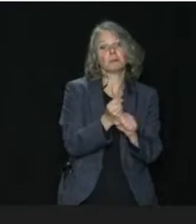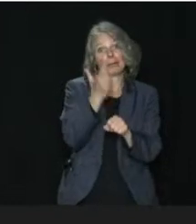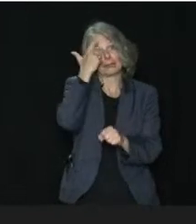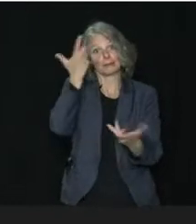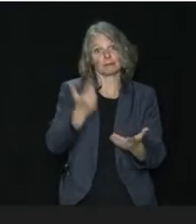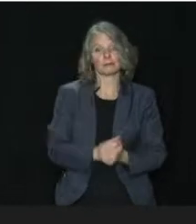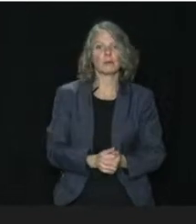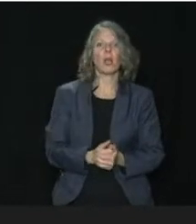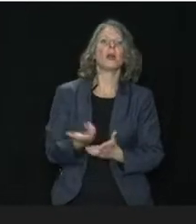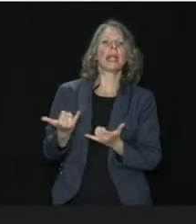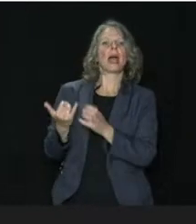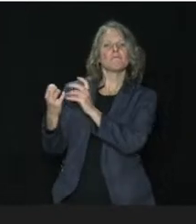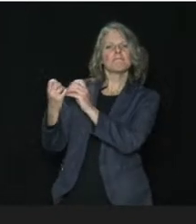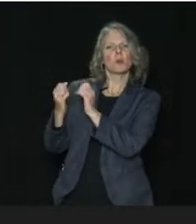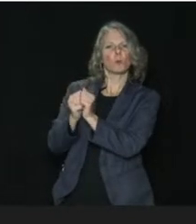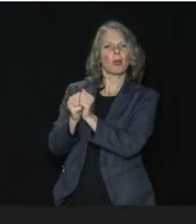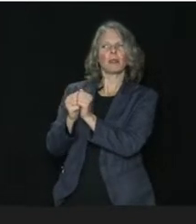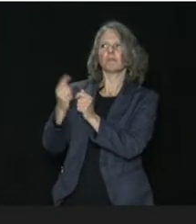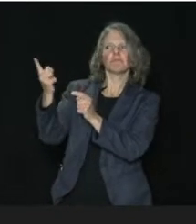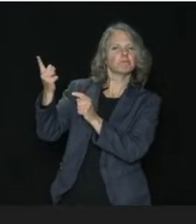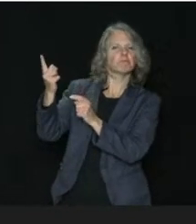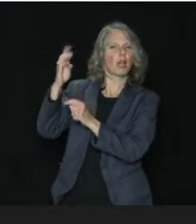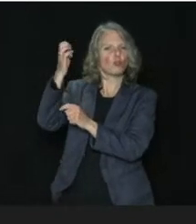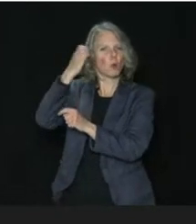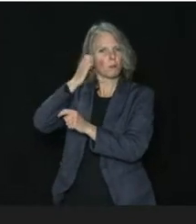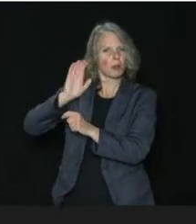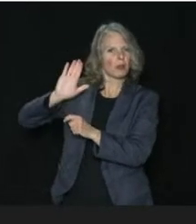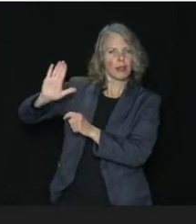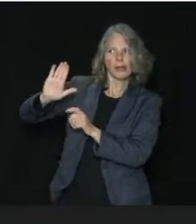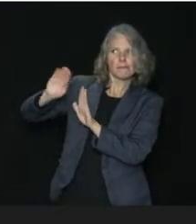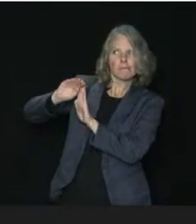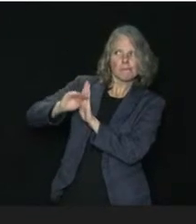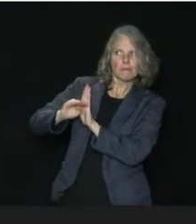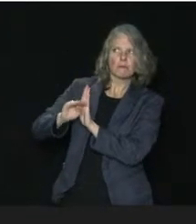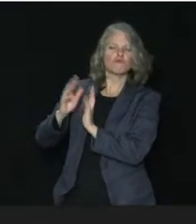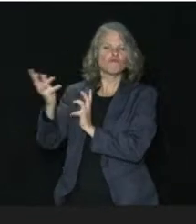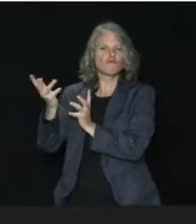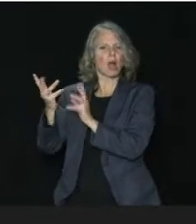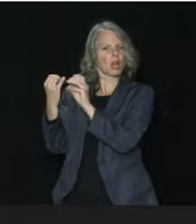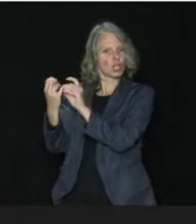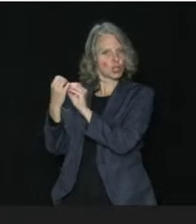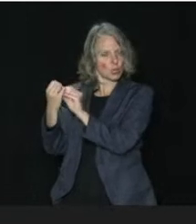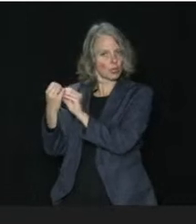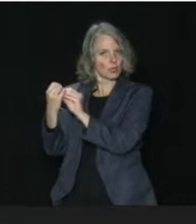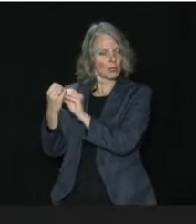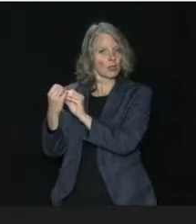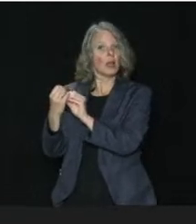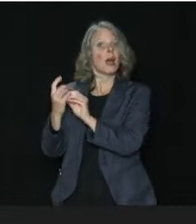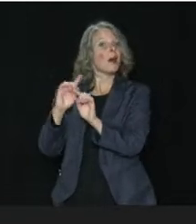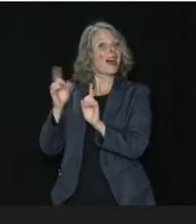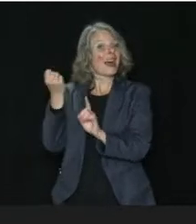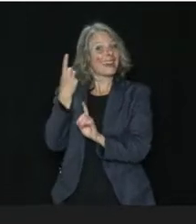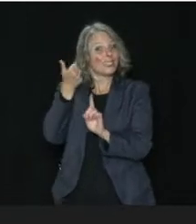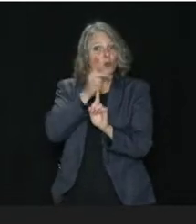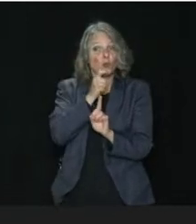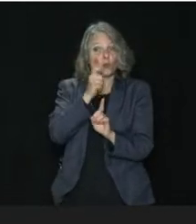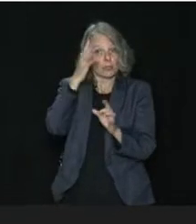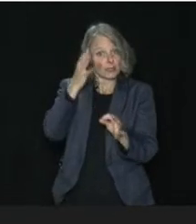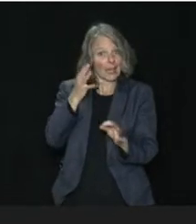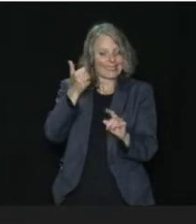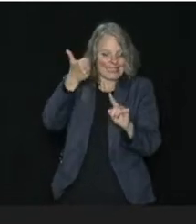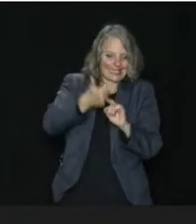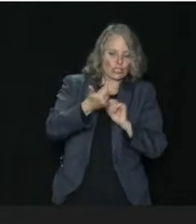with allies, particularly in Europe, on that. But ultimately, it is up to every country to determine